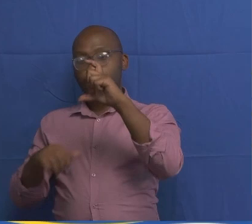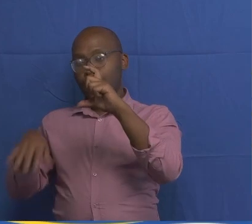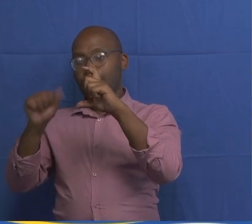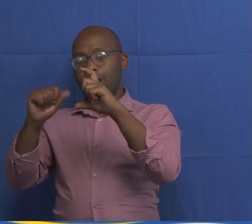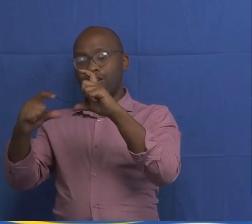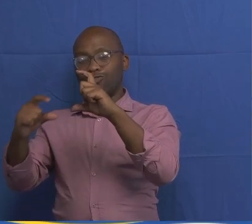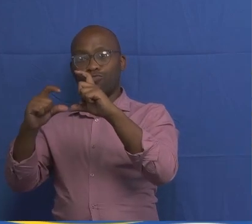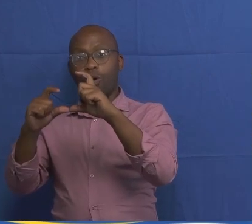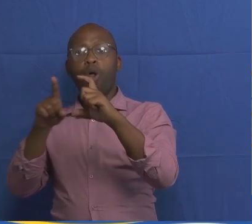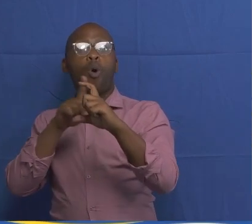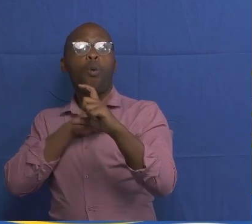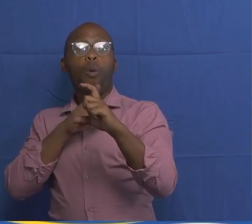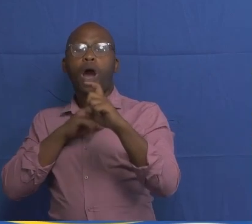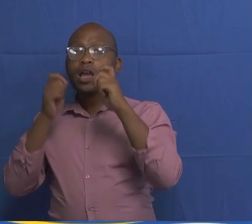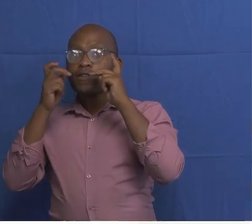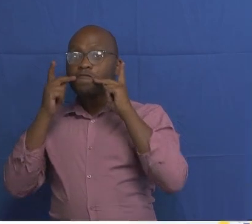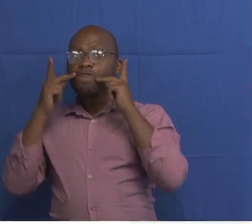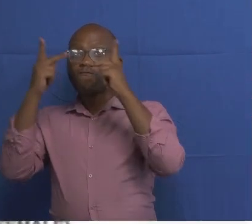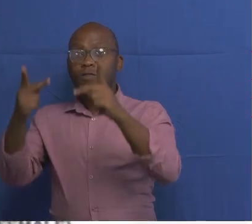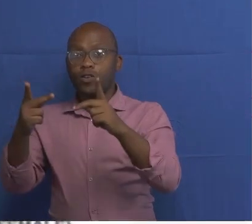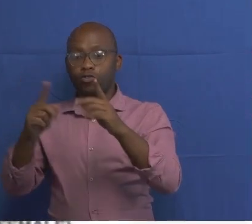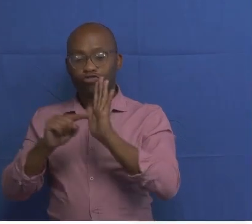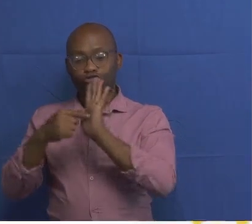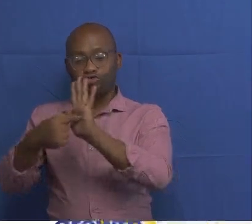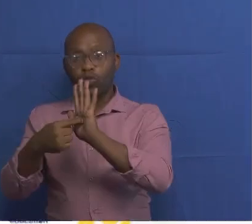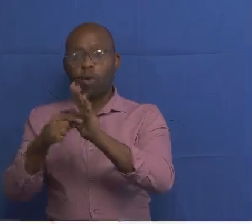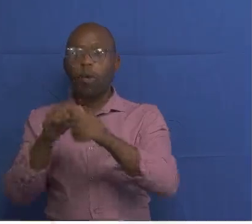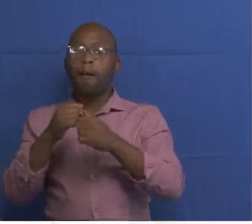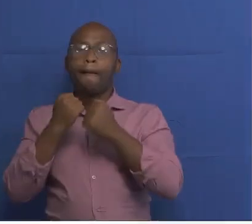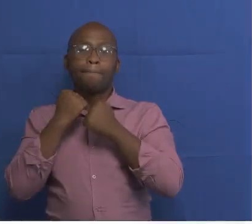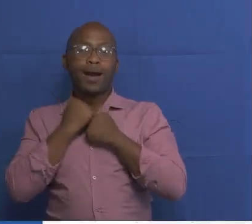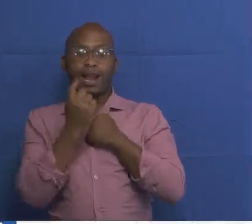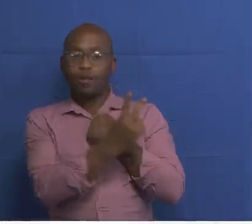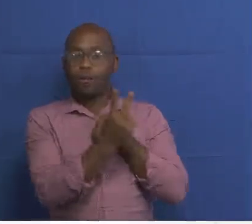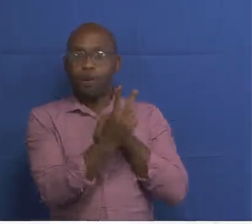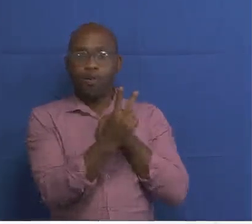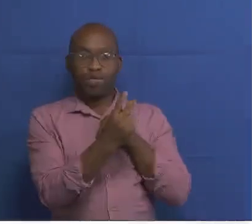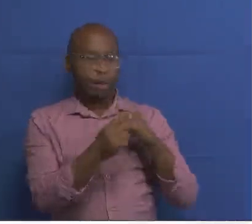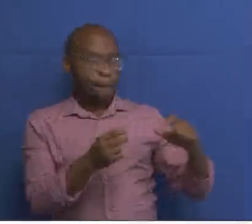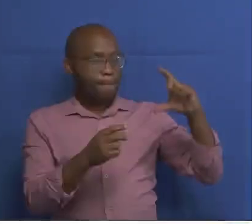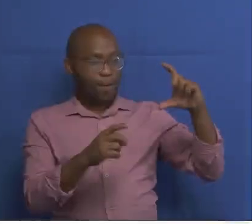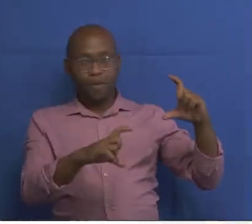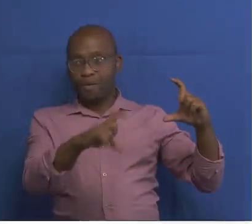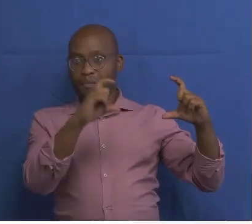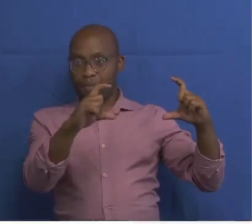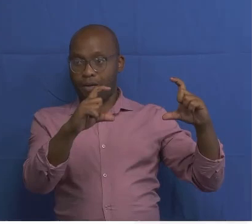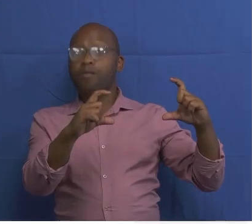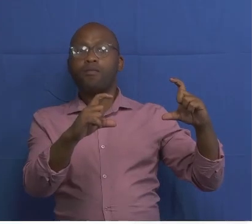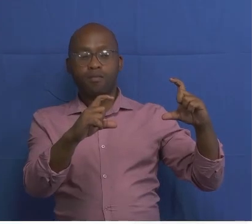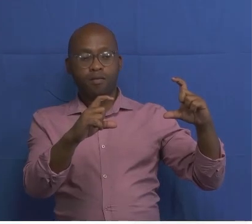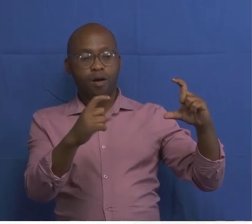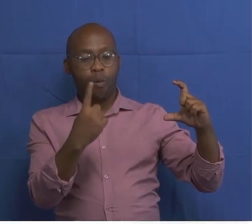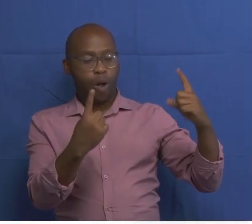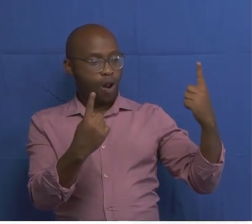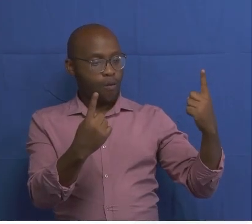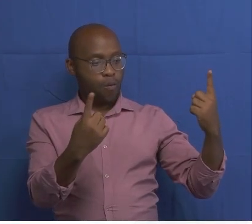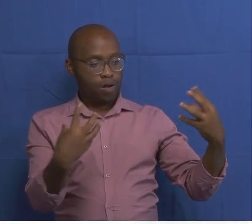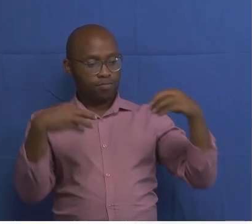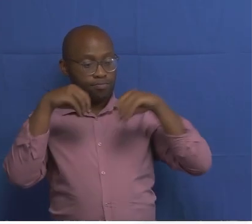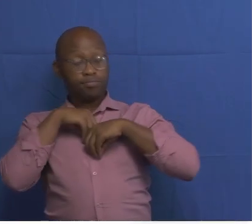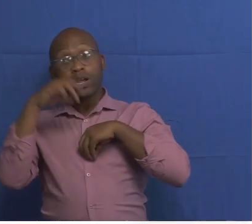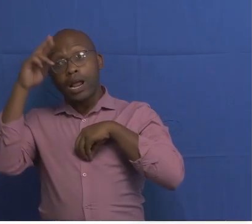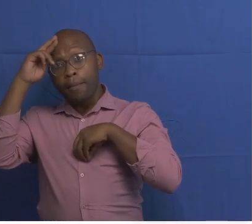So also both parts of the law apply here, because the first one is saying you have got two organisms